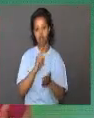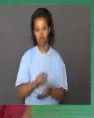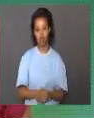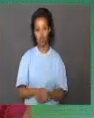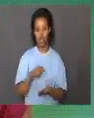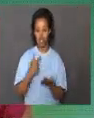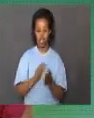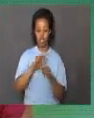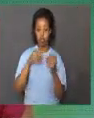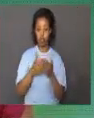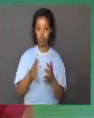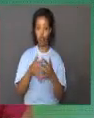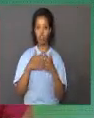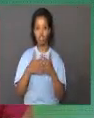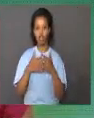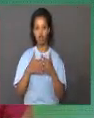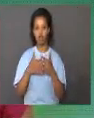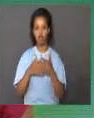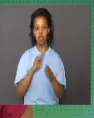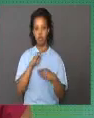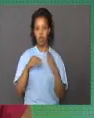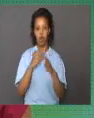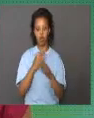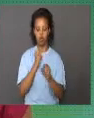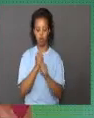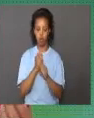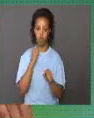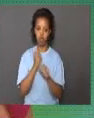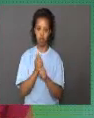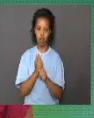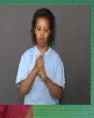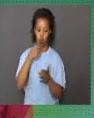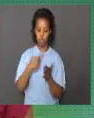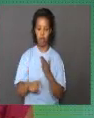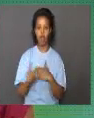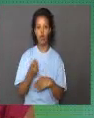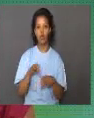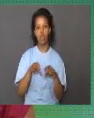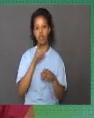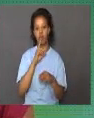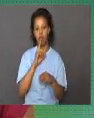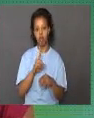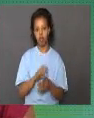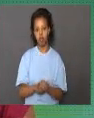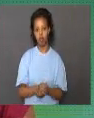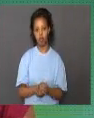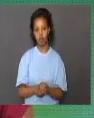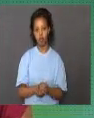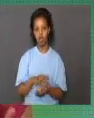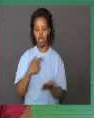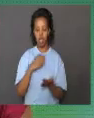This equipment makes it possible for biologists to record positions